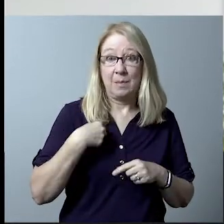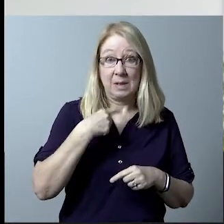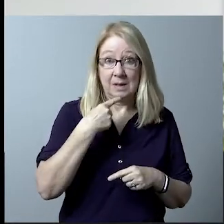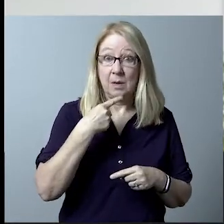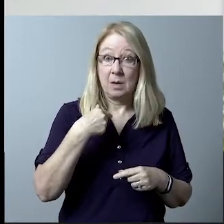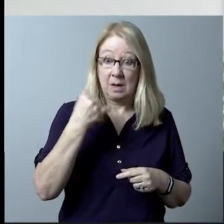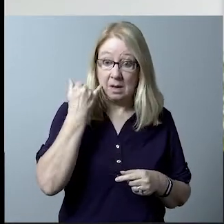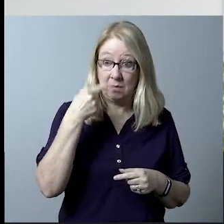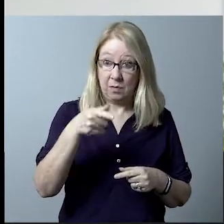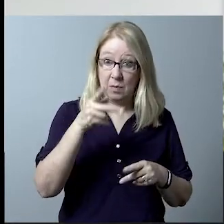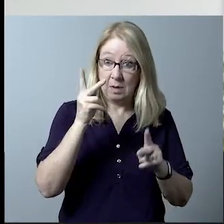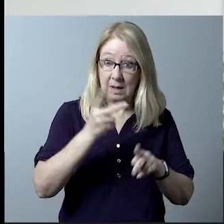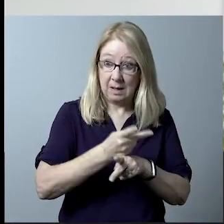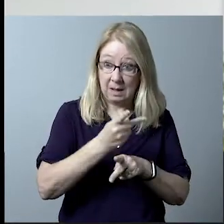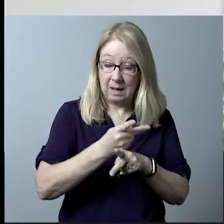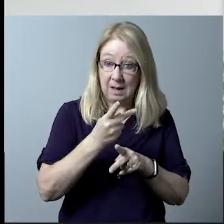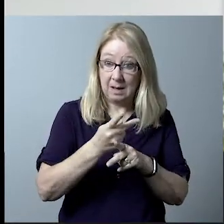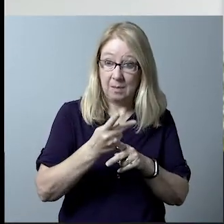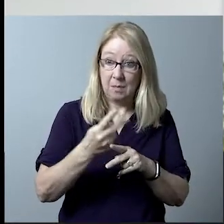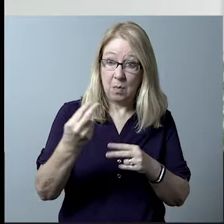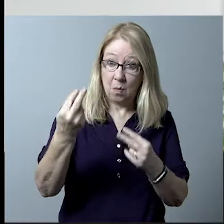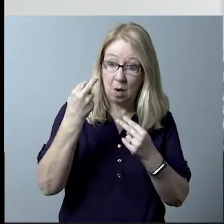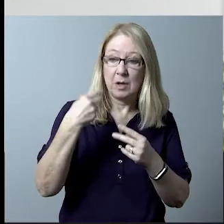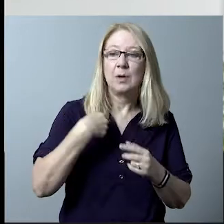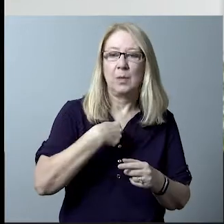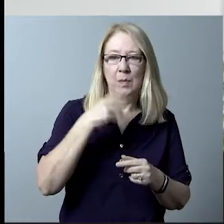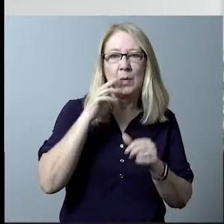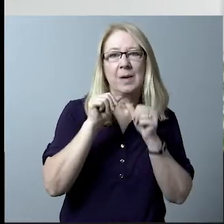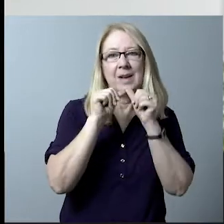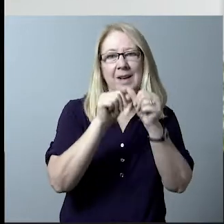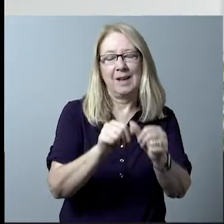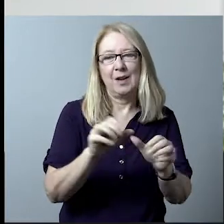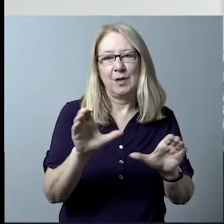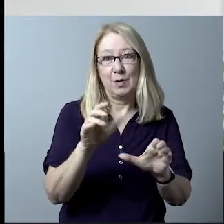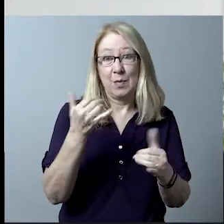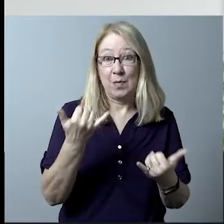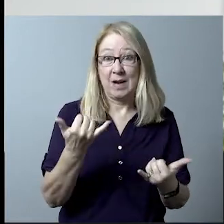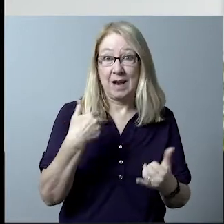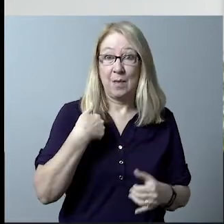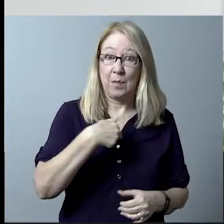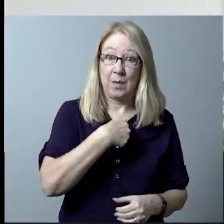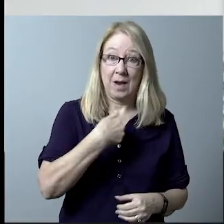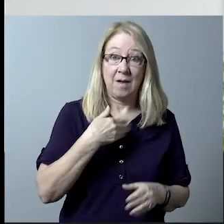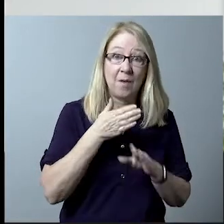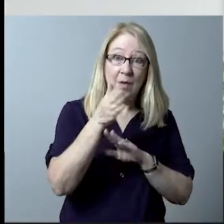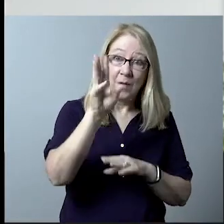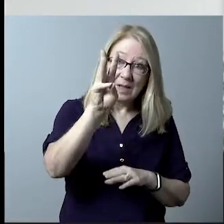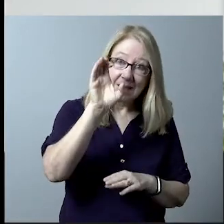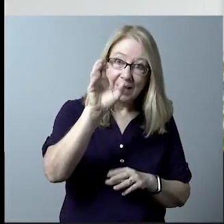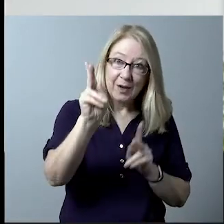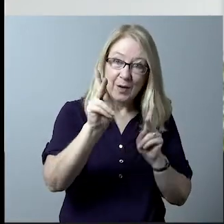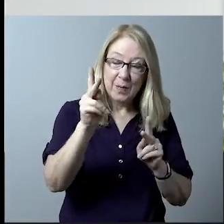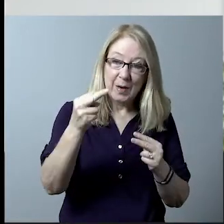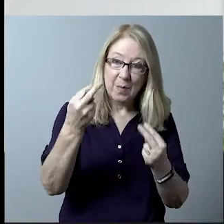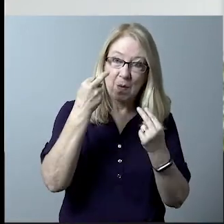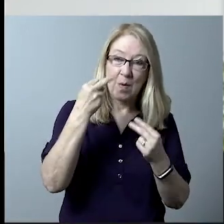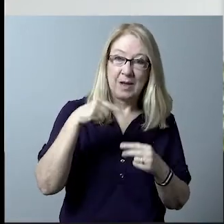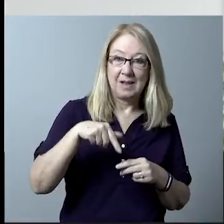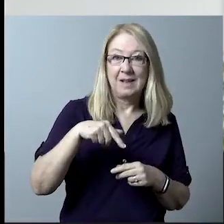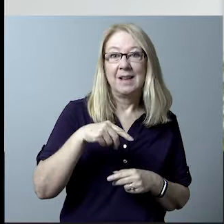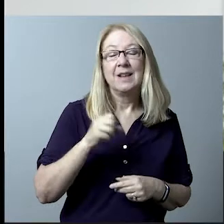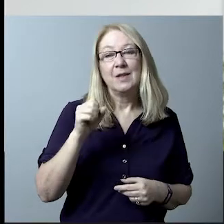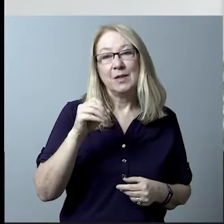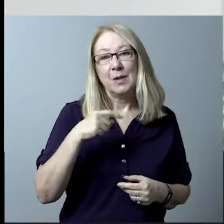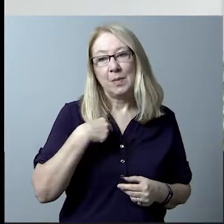continue attending, we'll keep doing them for you to provide information. As of right now, we have over 600 people registered for this town hall, so thank you for taking